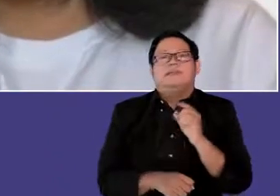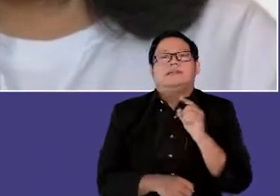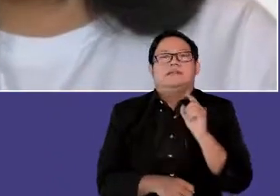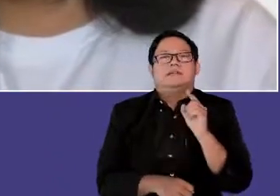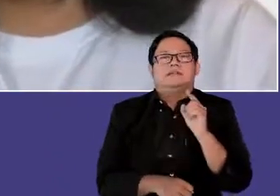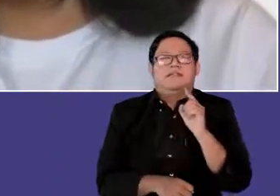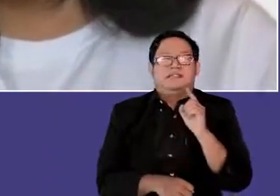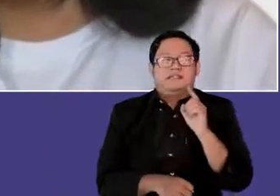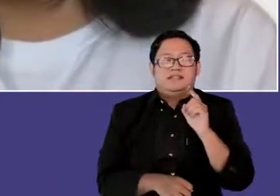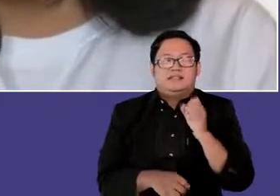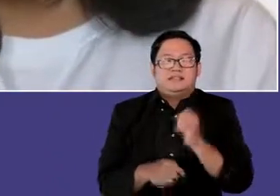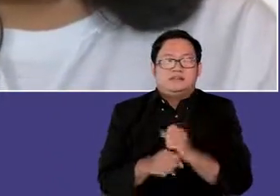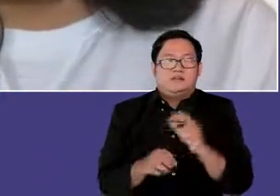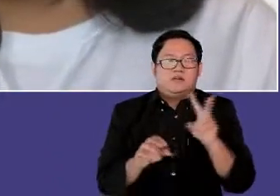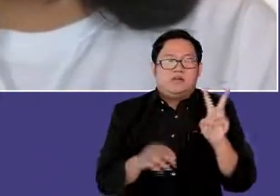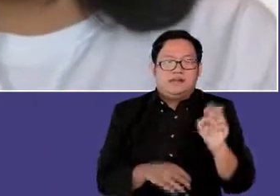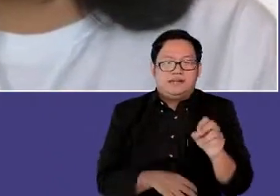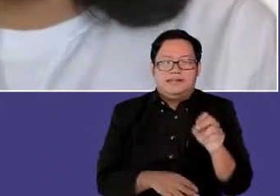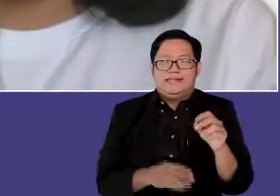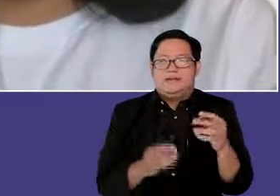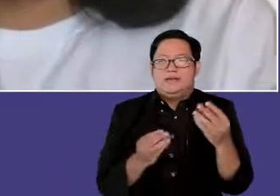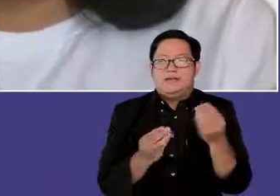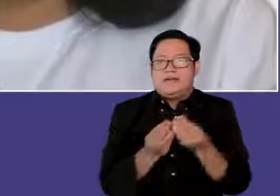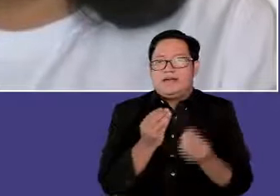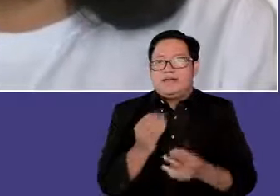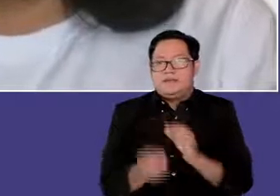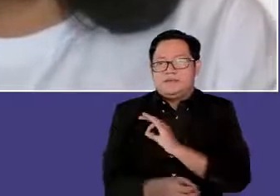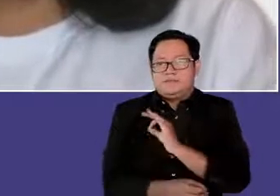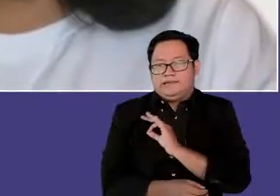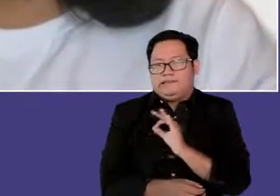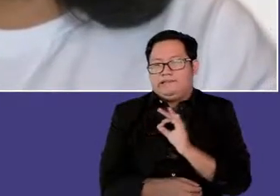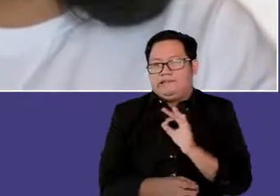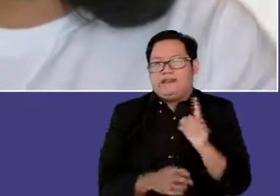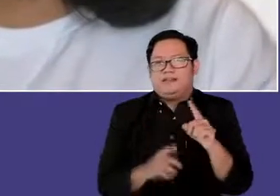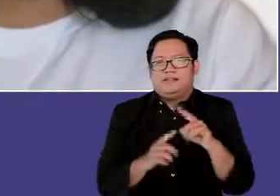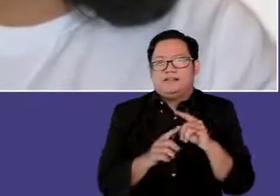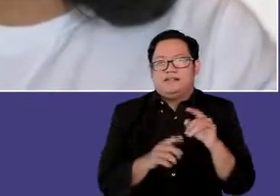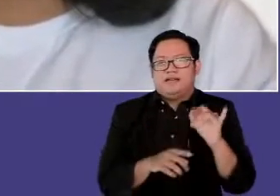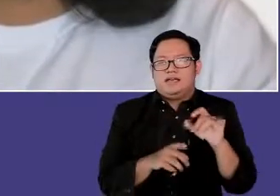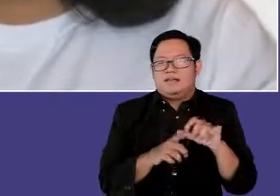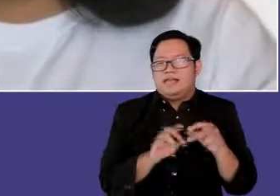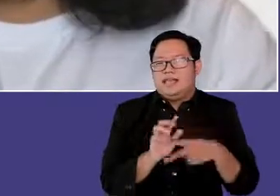Wahyudi from Straits Times, asking again about